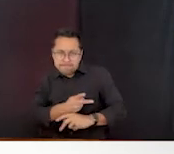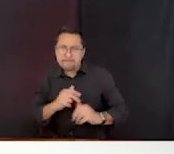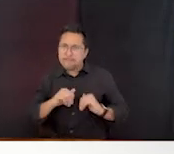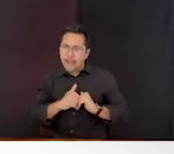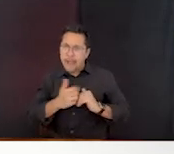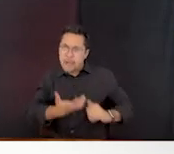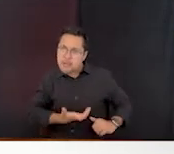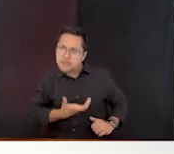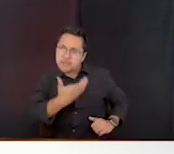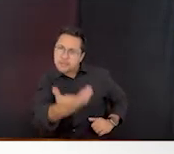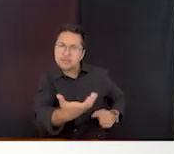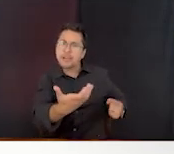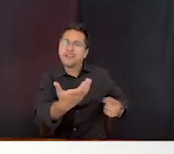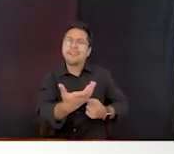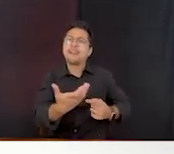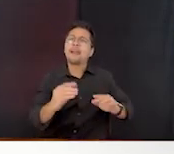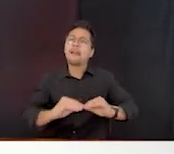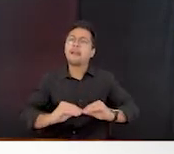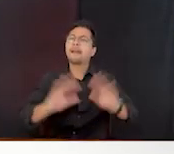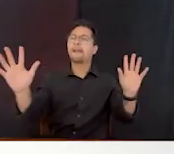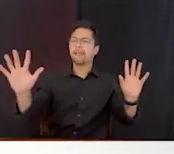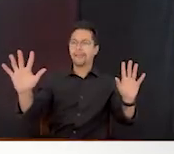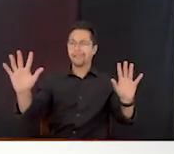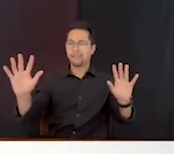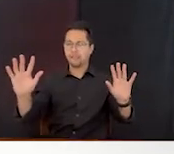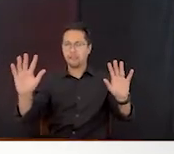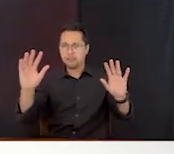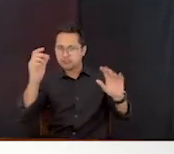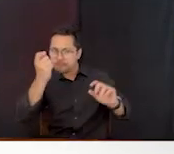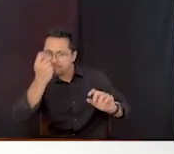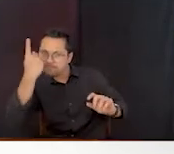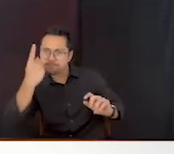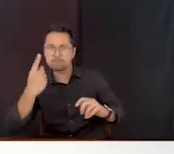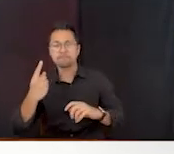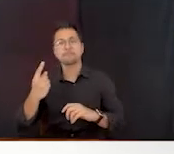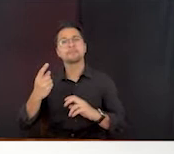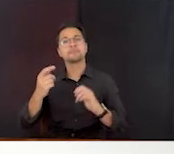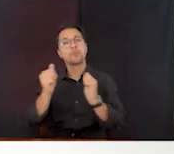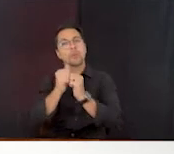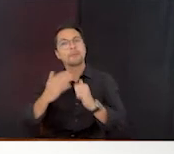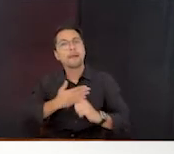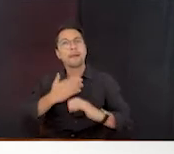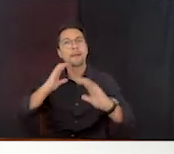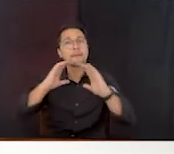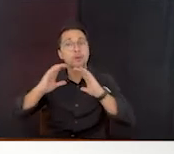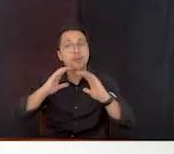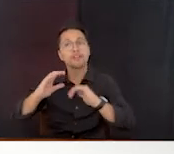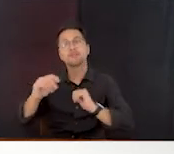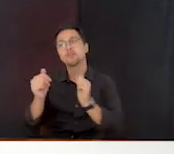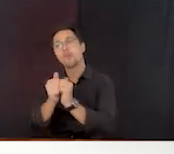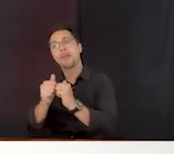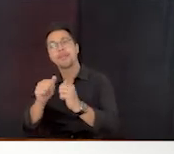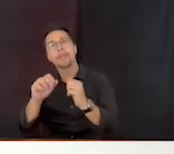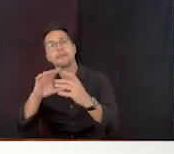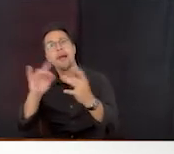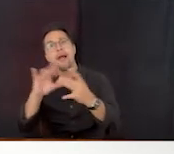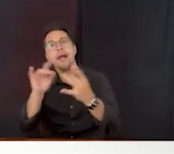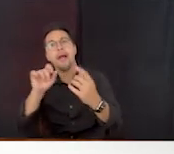making sure that my intent was clearly delivered throughout communication and messaging. So.